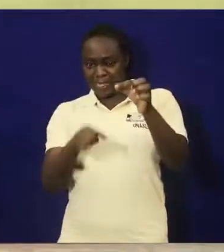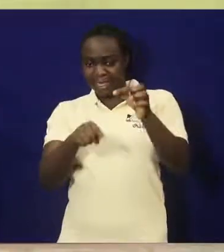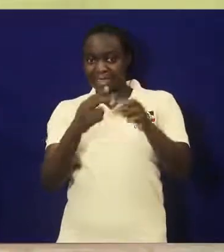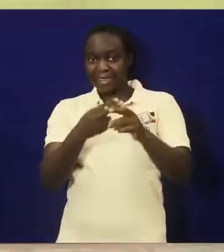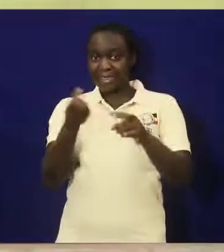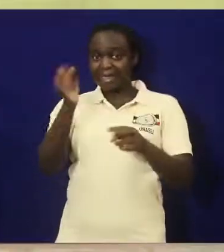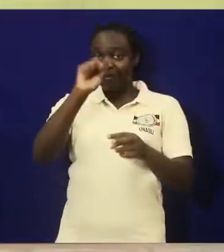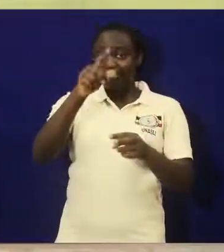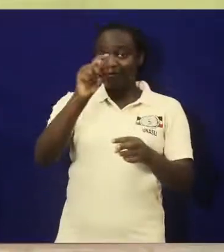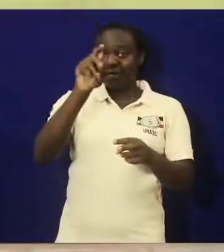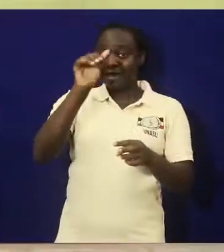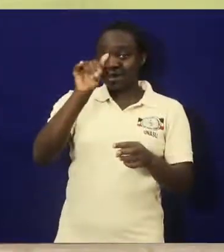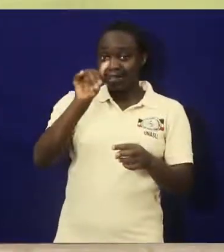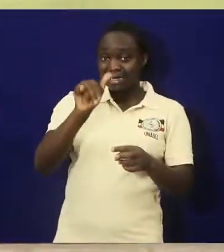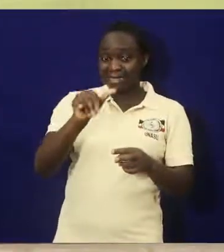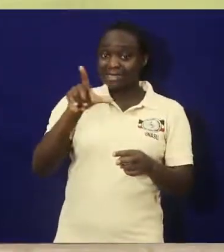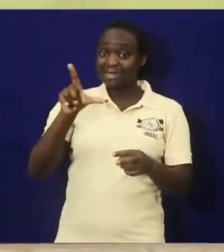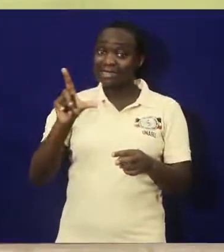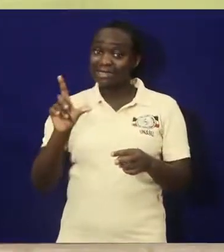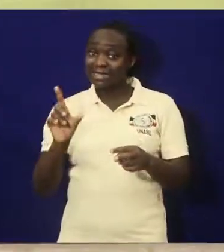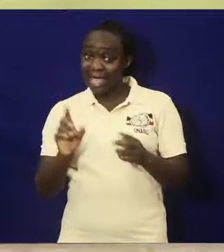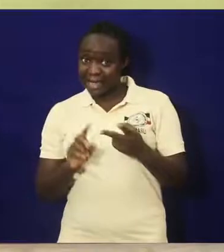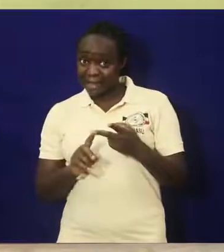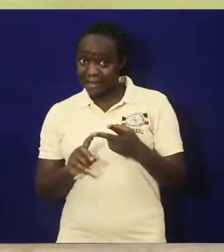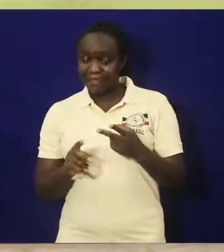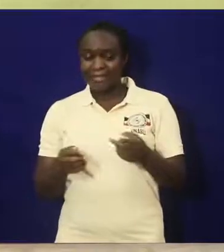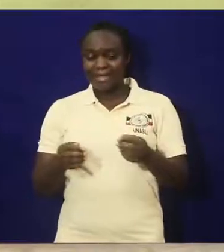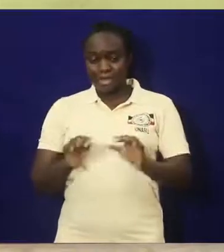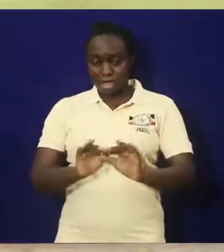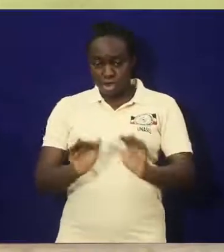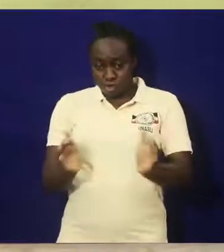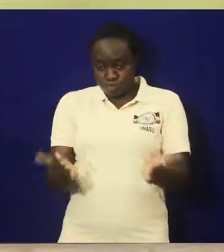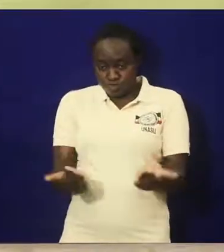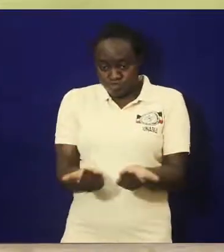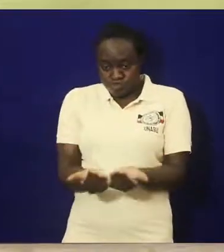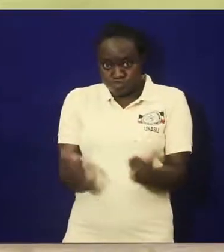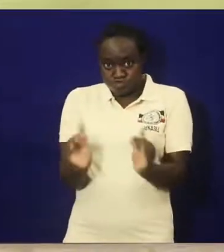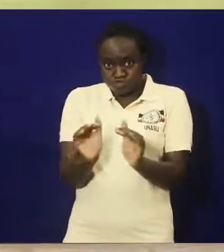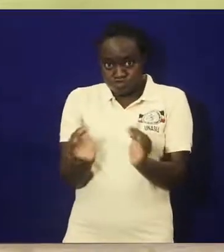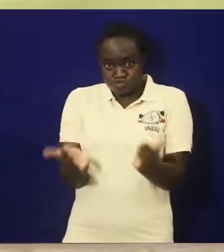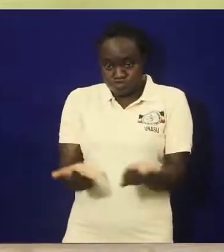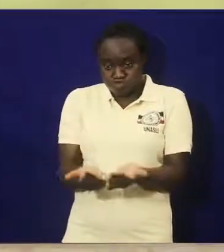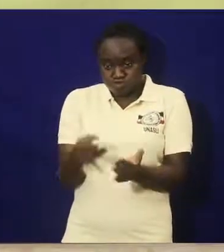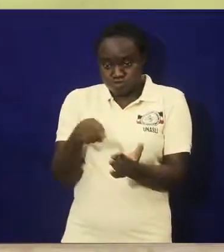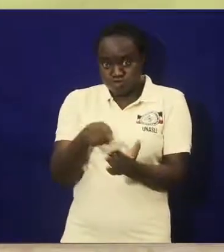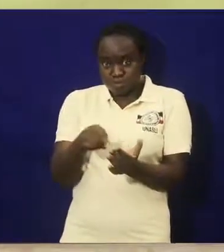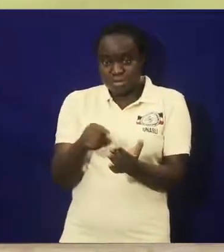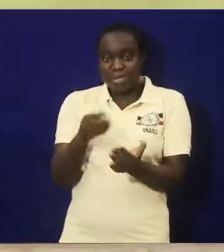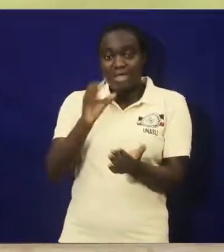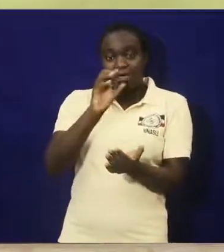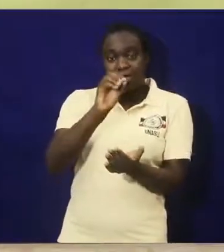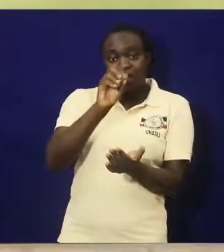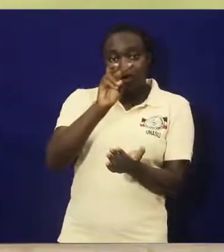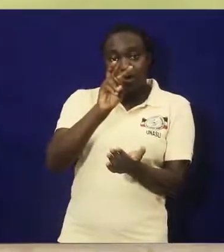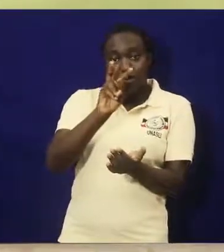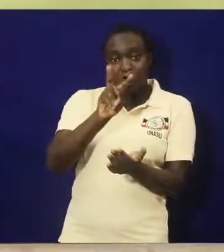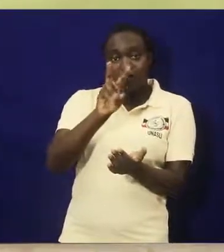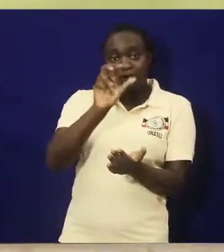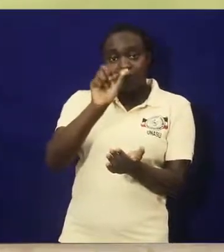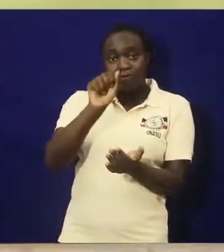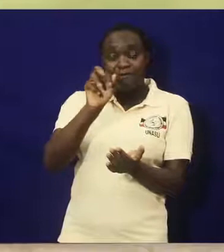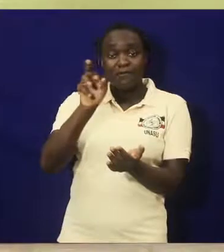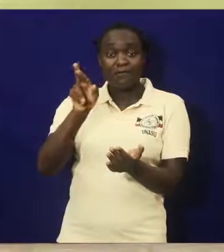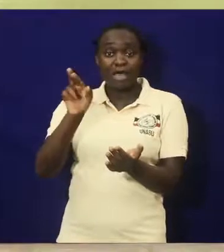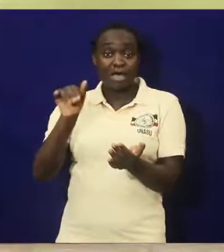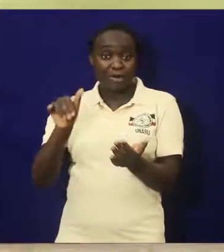and then this part represent the ovary.